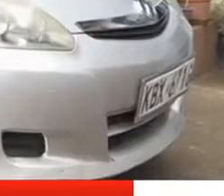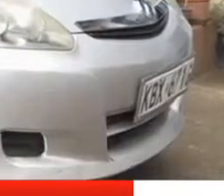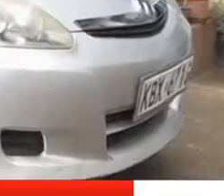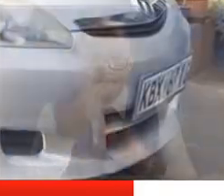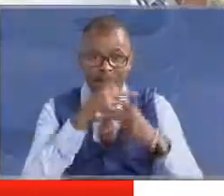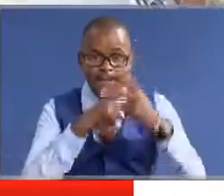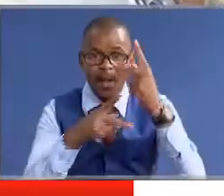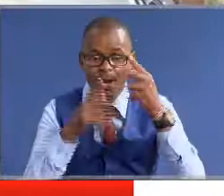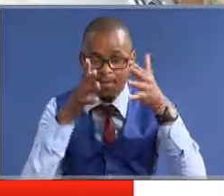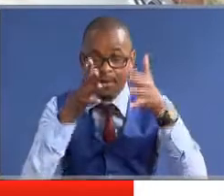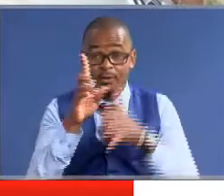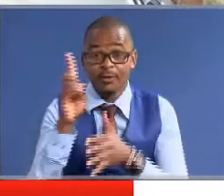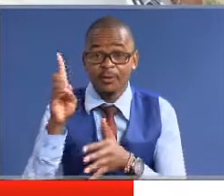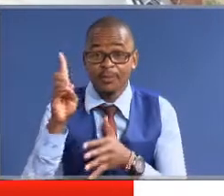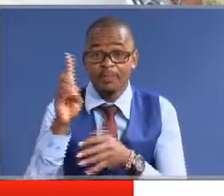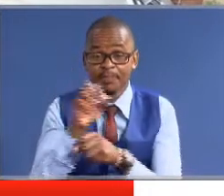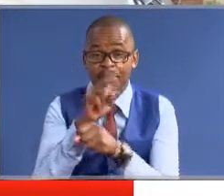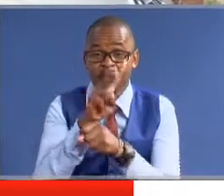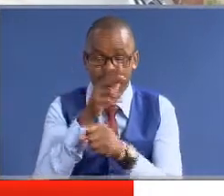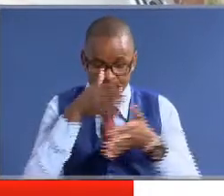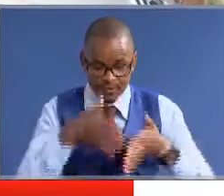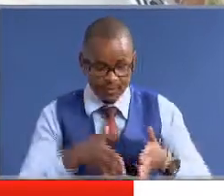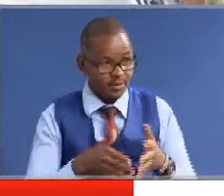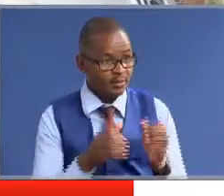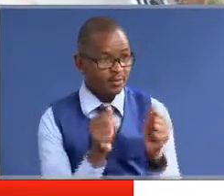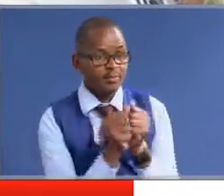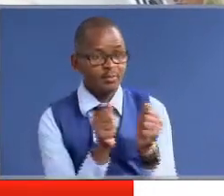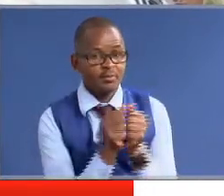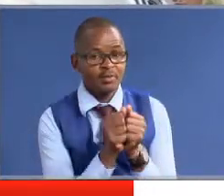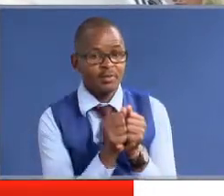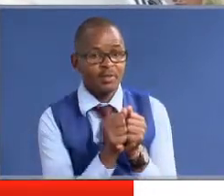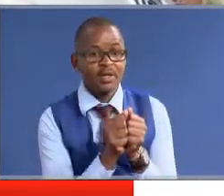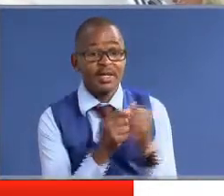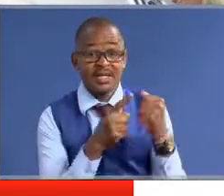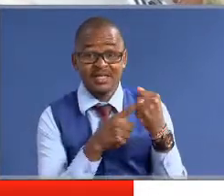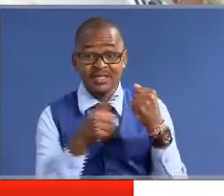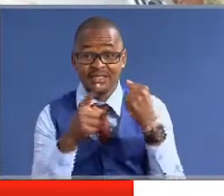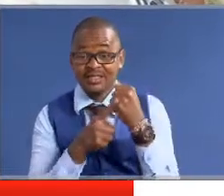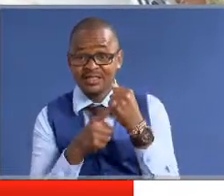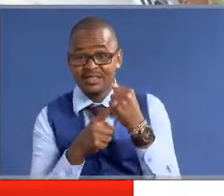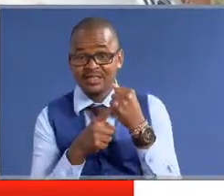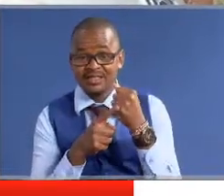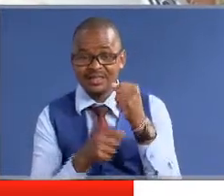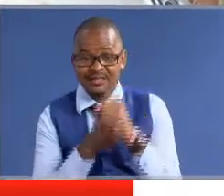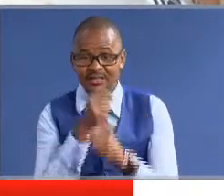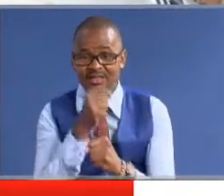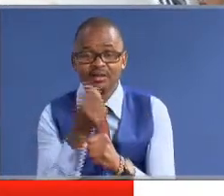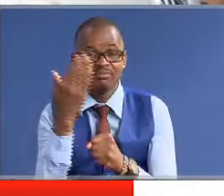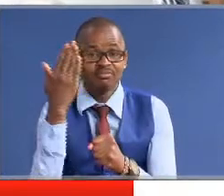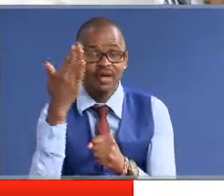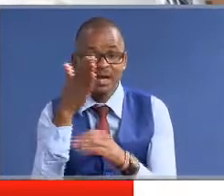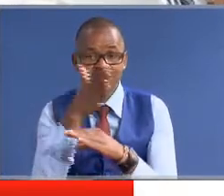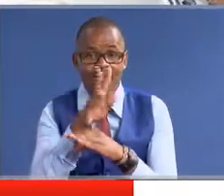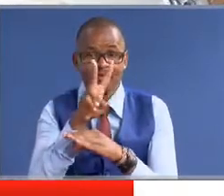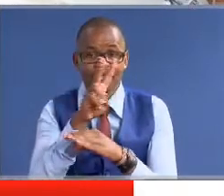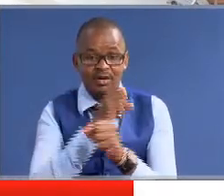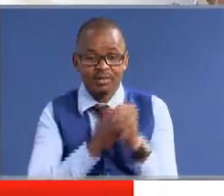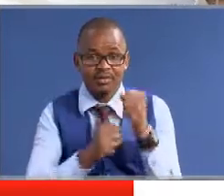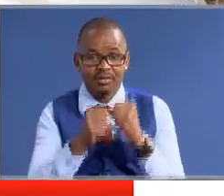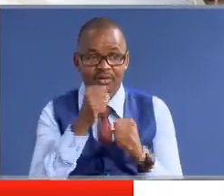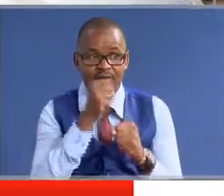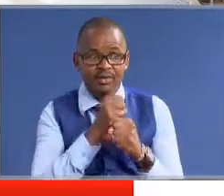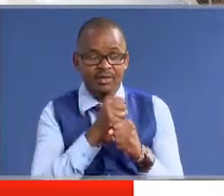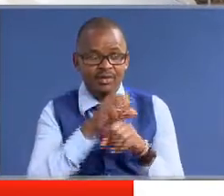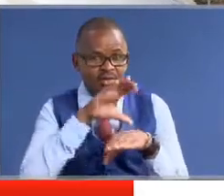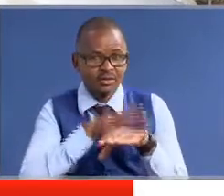Professor Paul Mbogwa, a second born in a family of 10, was born 66 years back. 2 years after his birth, he